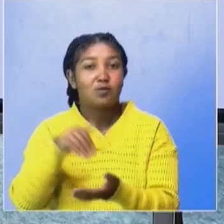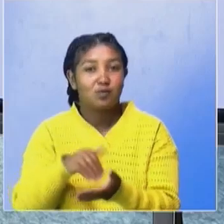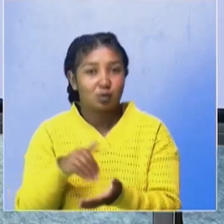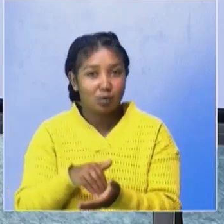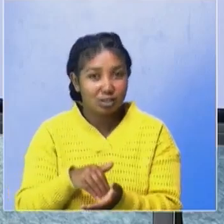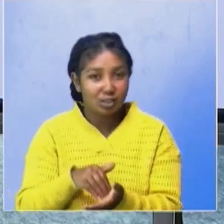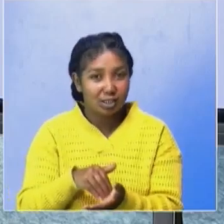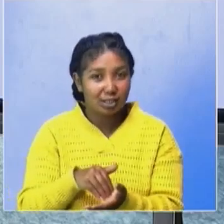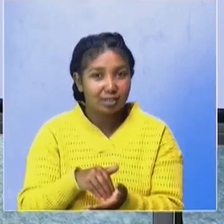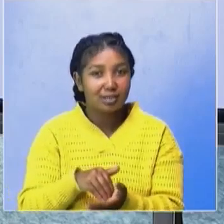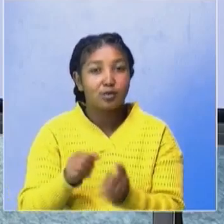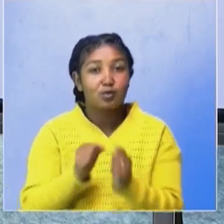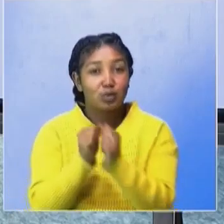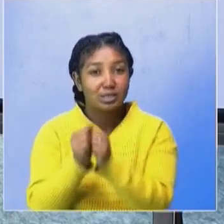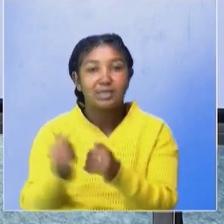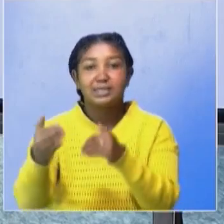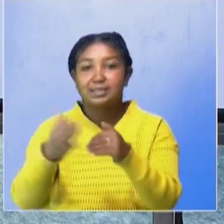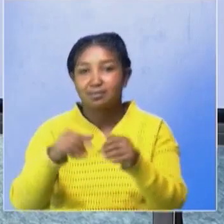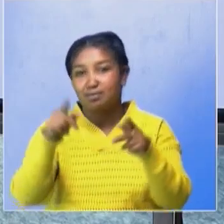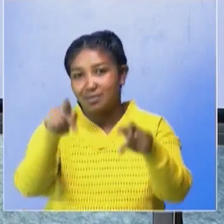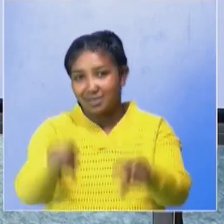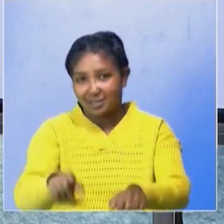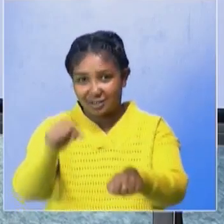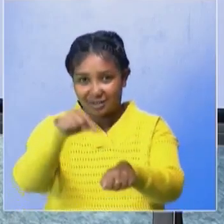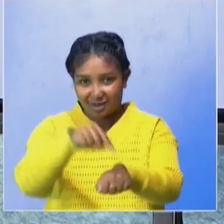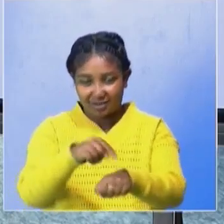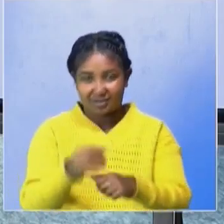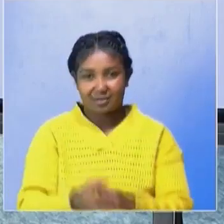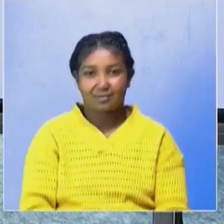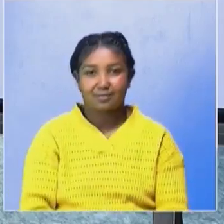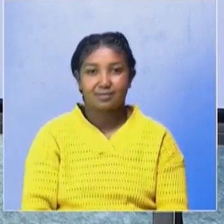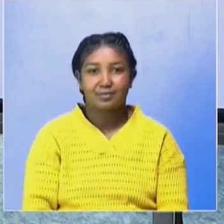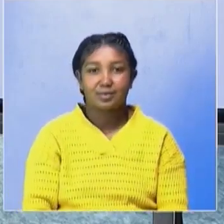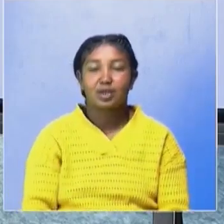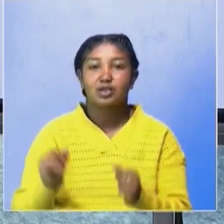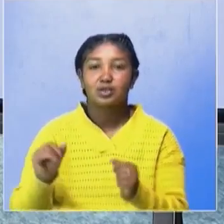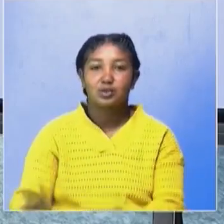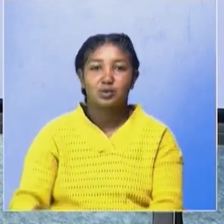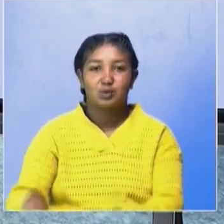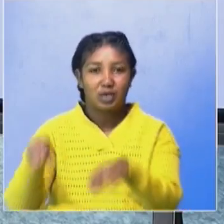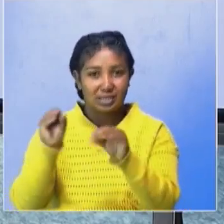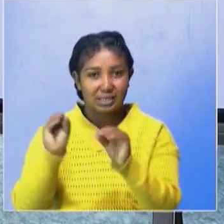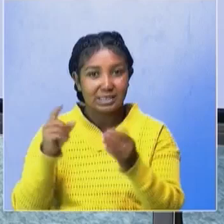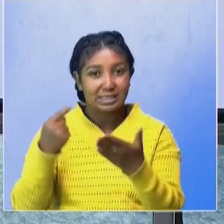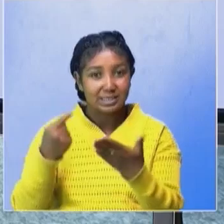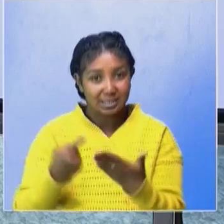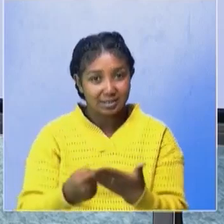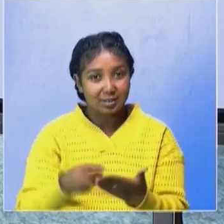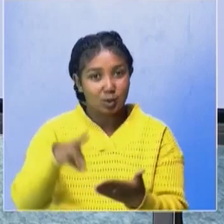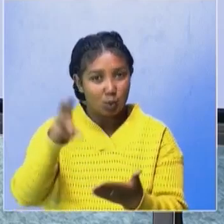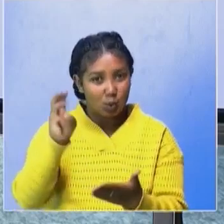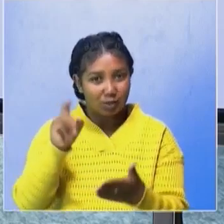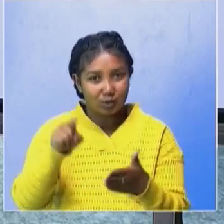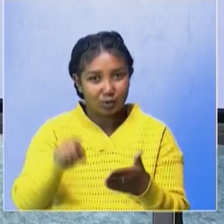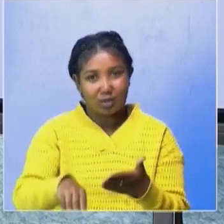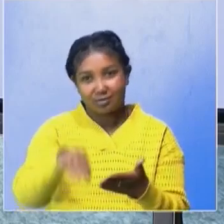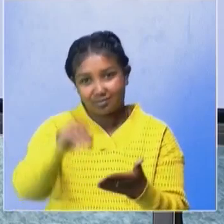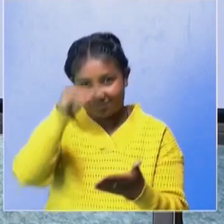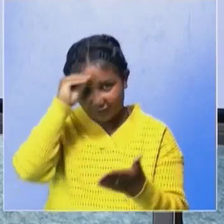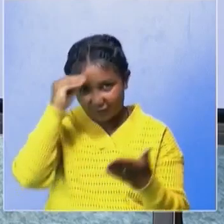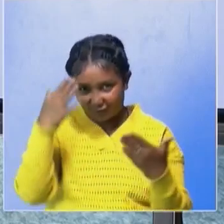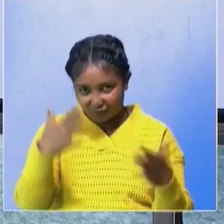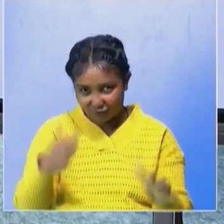frequency with simple present tense. Students, this was our previous